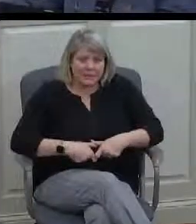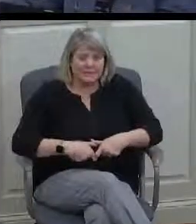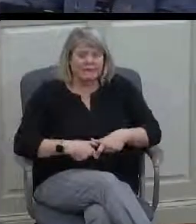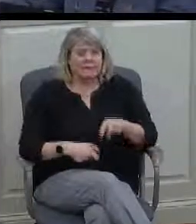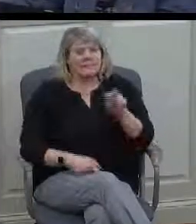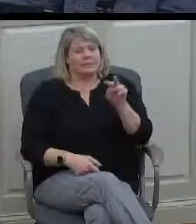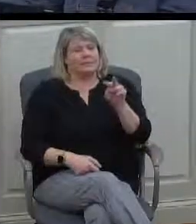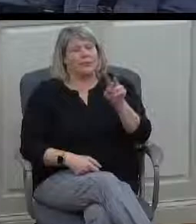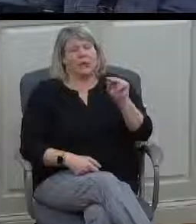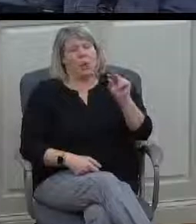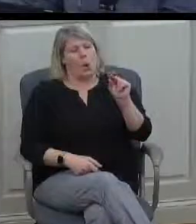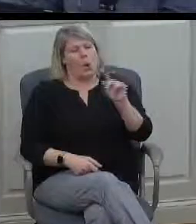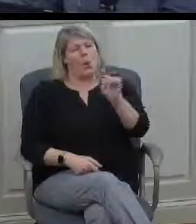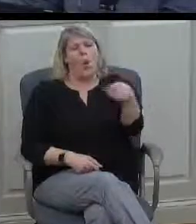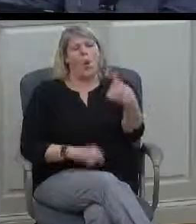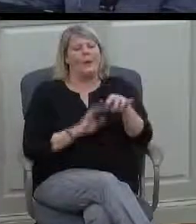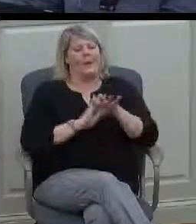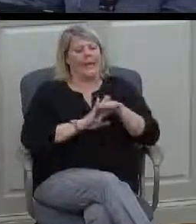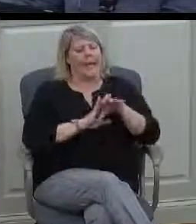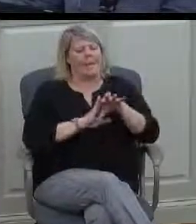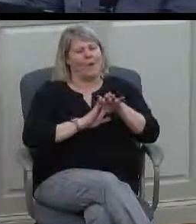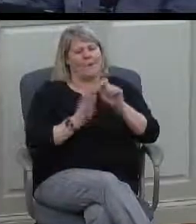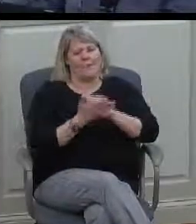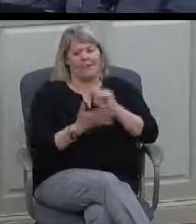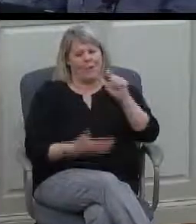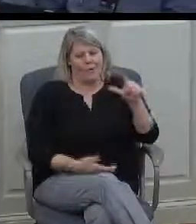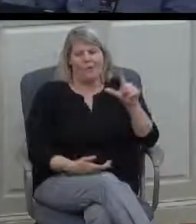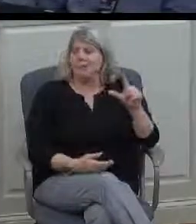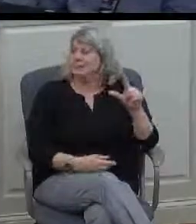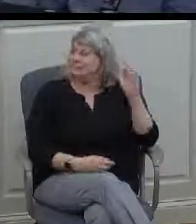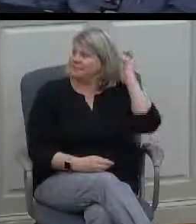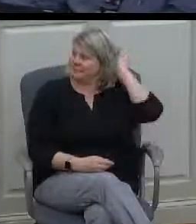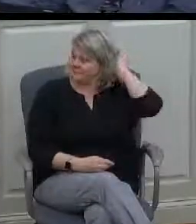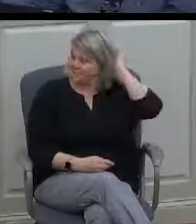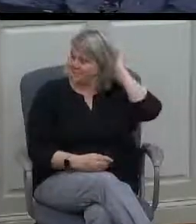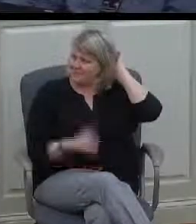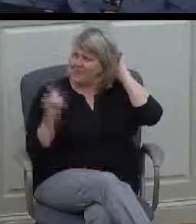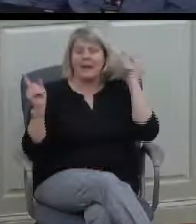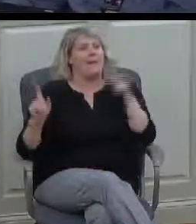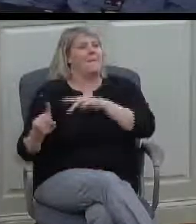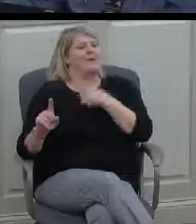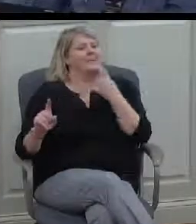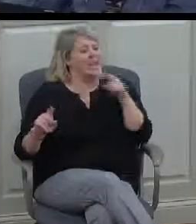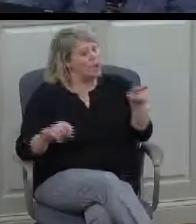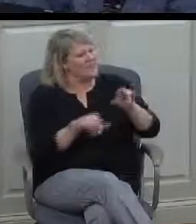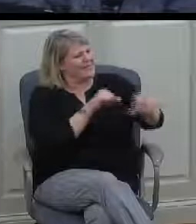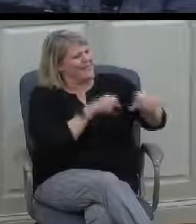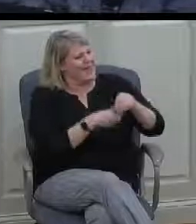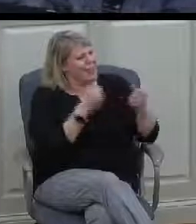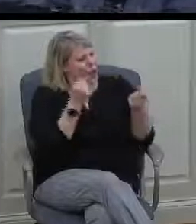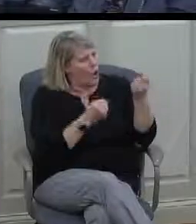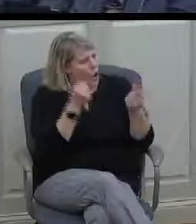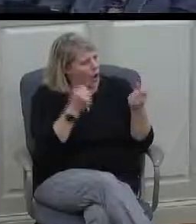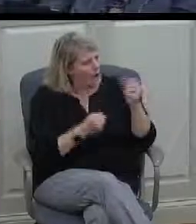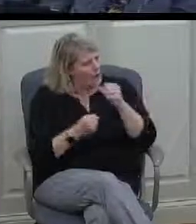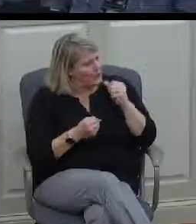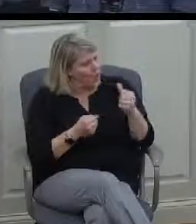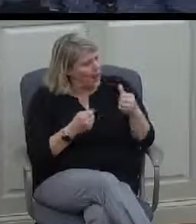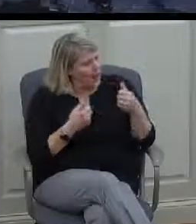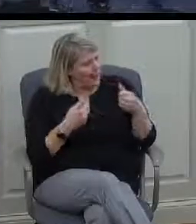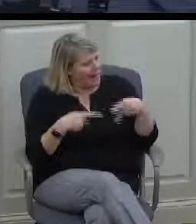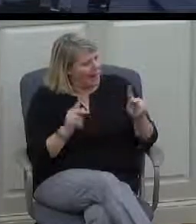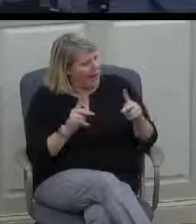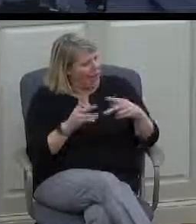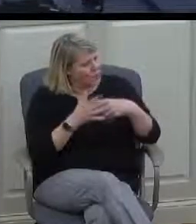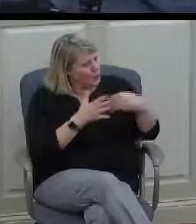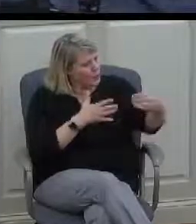Just a camera. Okay. You stay in the cruisers. Yeah, yeah. You can't get out of the car. We got to